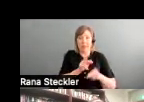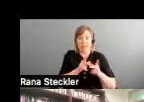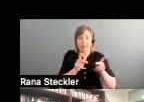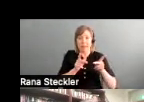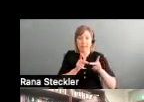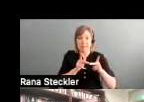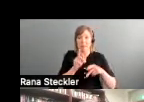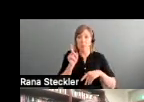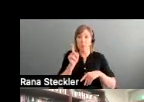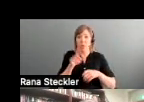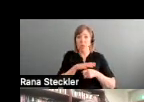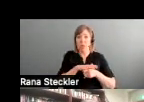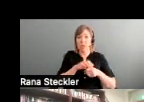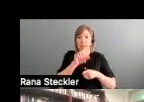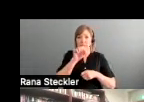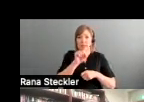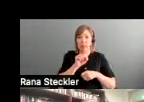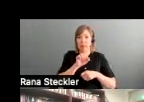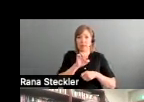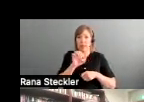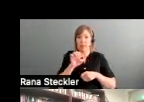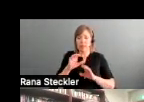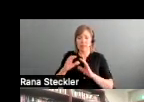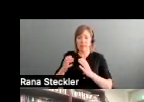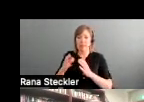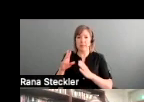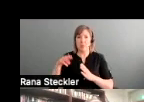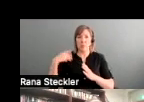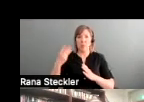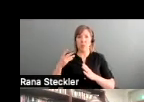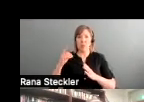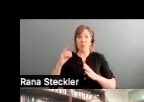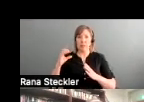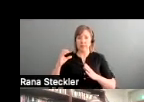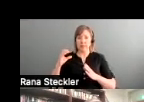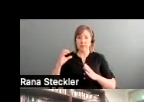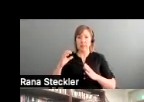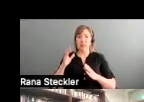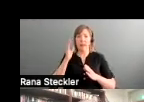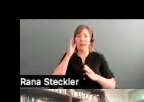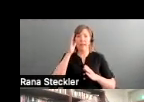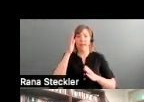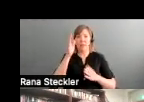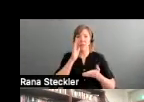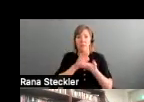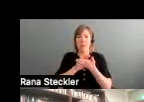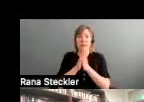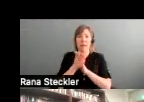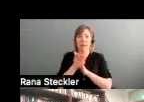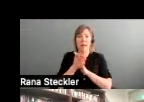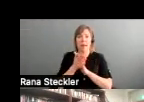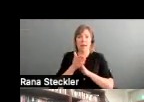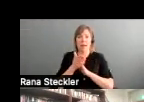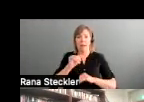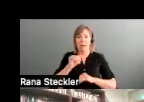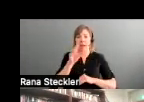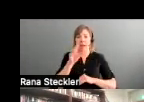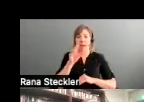is, I should also say, that's located in the southeast quadrant of Washington, D.C., which would eventually become a predominantly